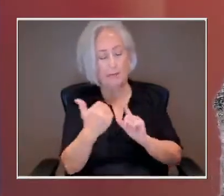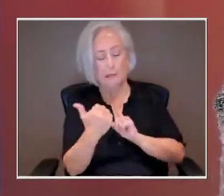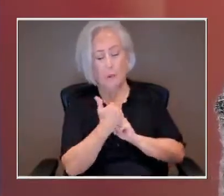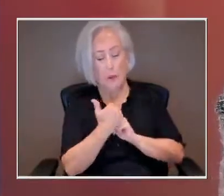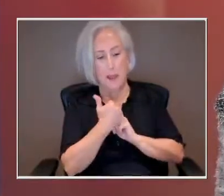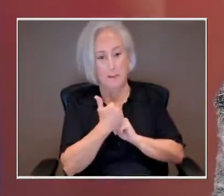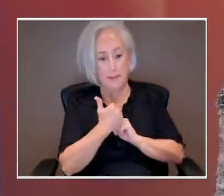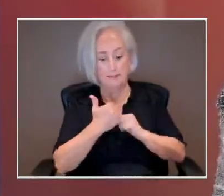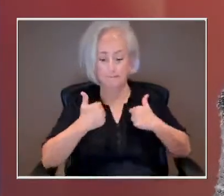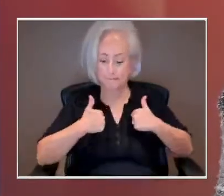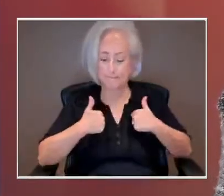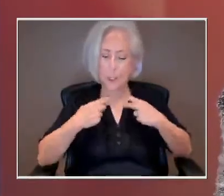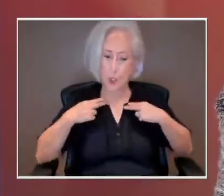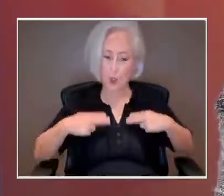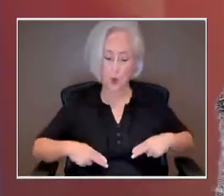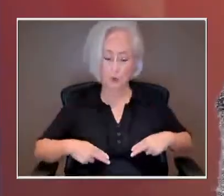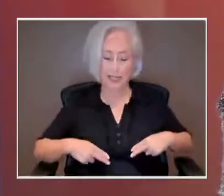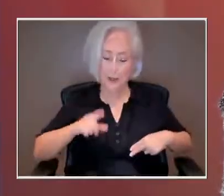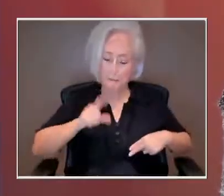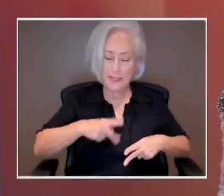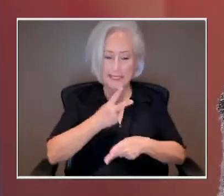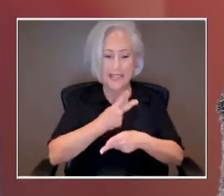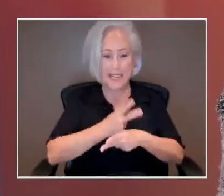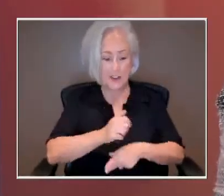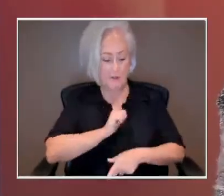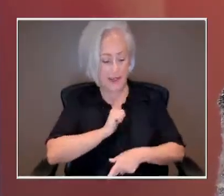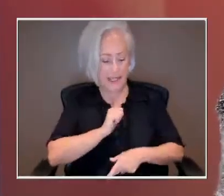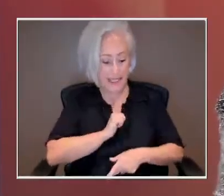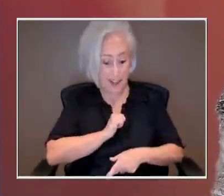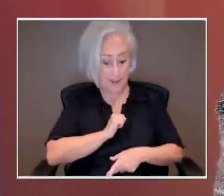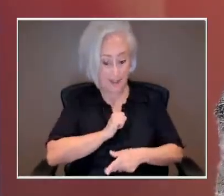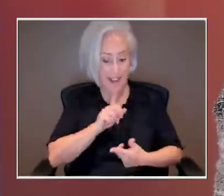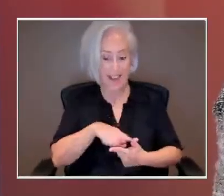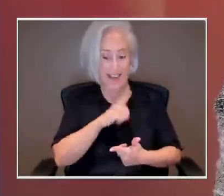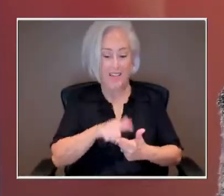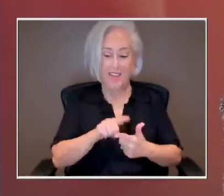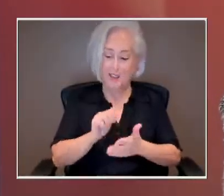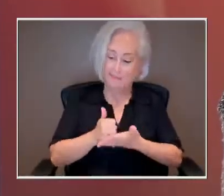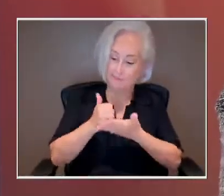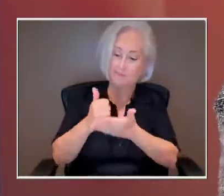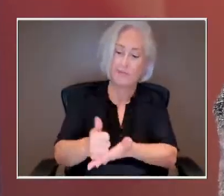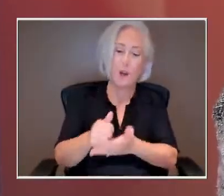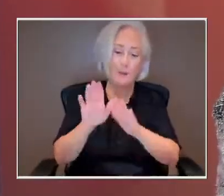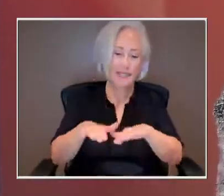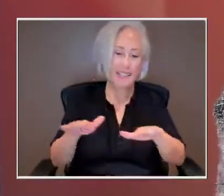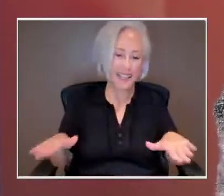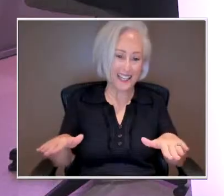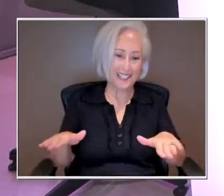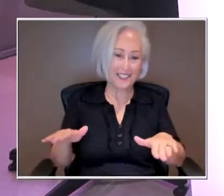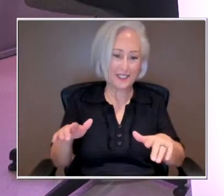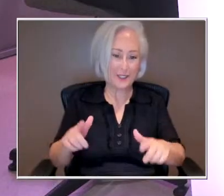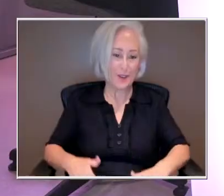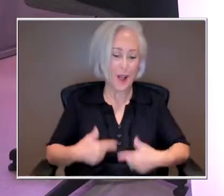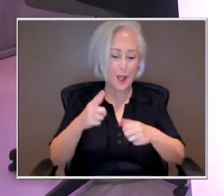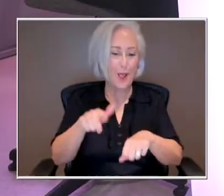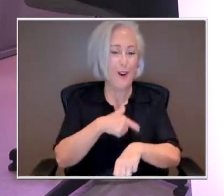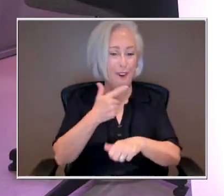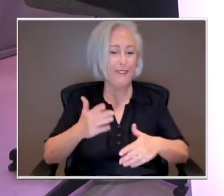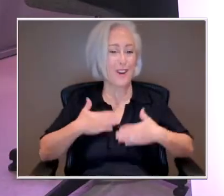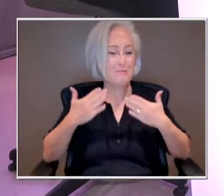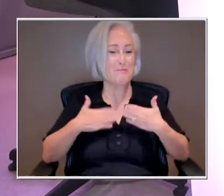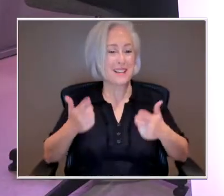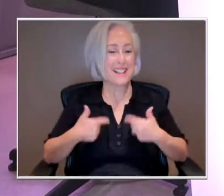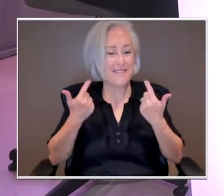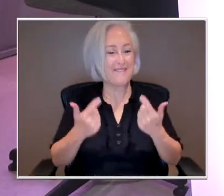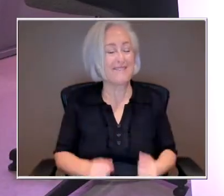care of yourself so that your kids can live, you know, a long, happy life with you. Amen to that. Lucas, what's your message